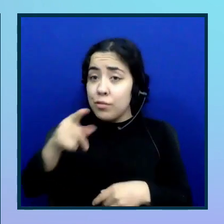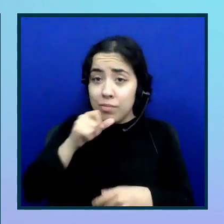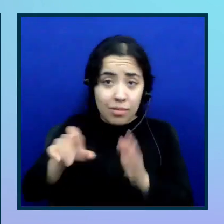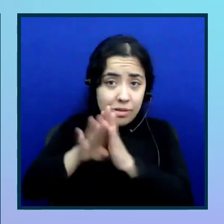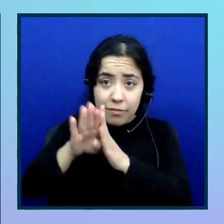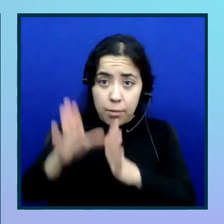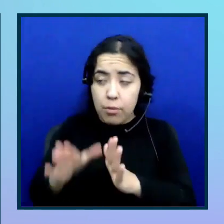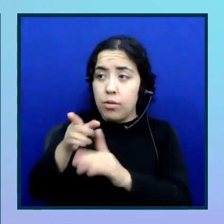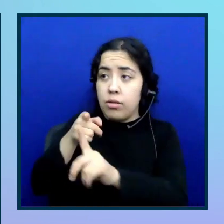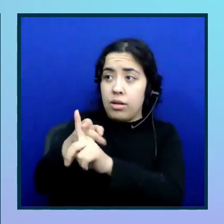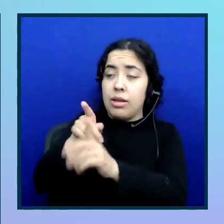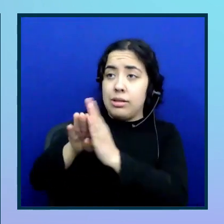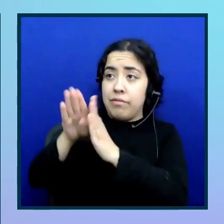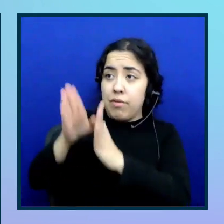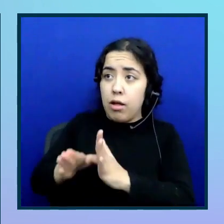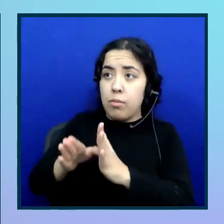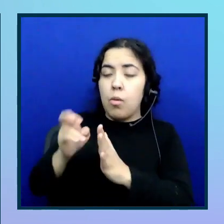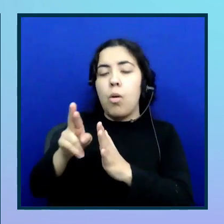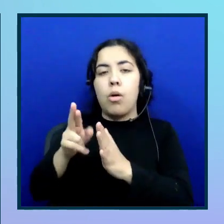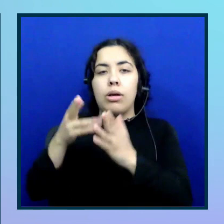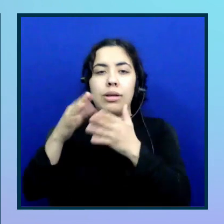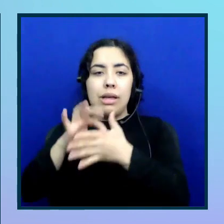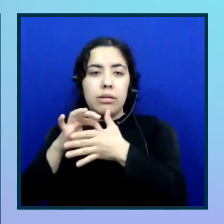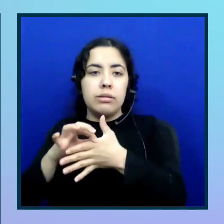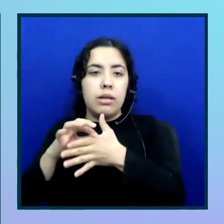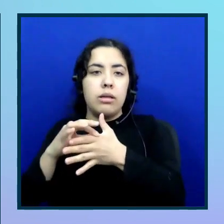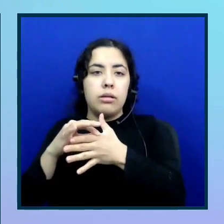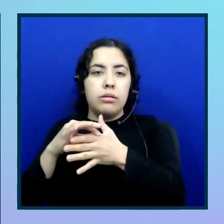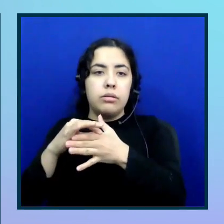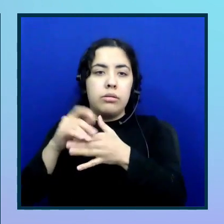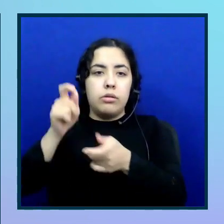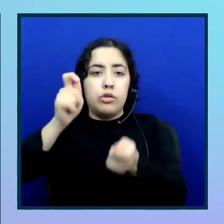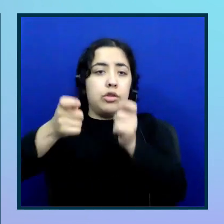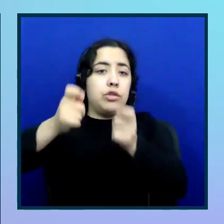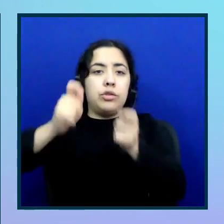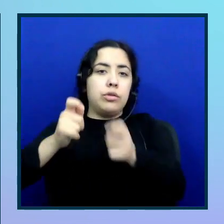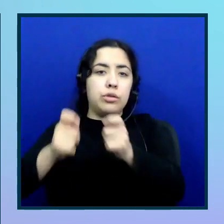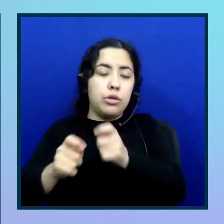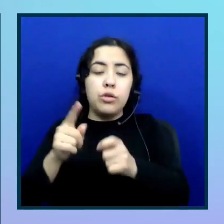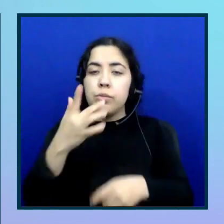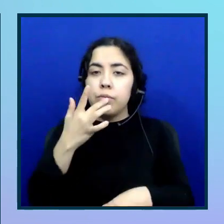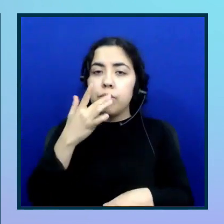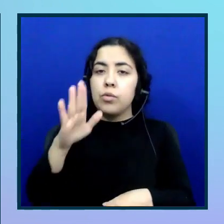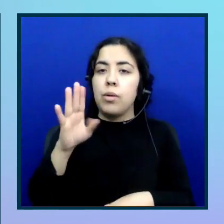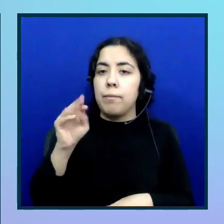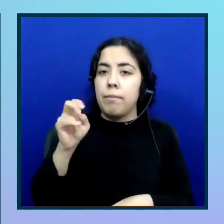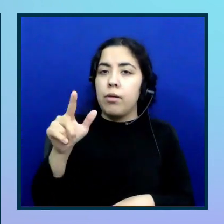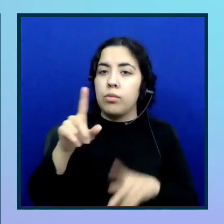are changing or the content contributors are changing that code underneath you. So you want to spend your manual testing very